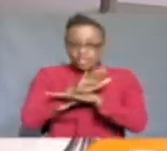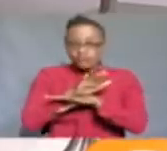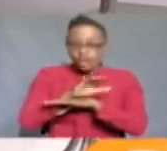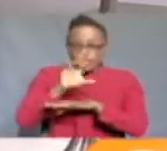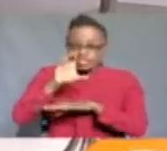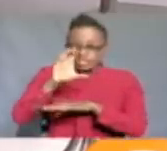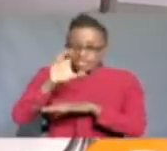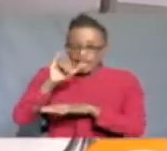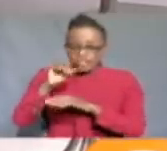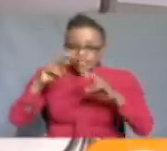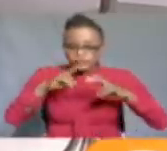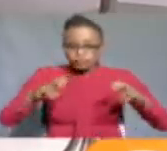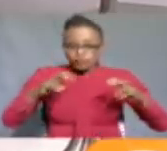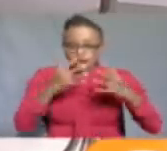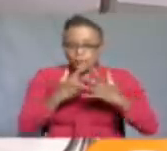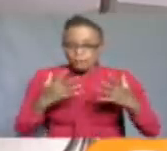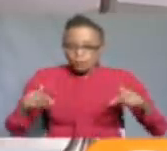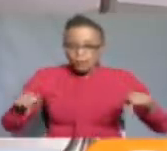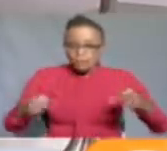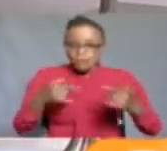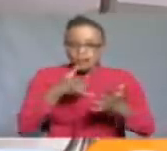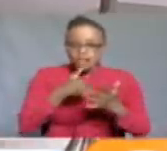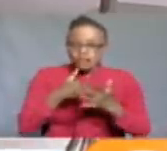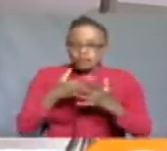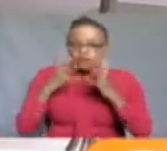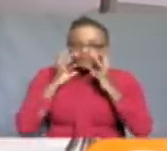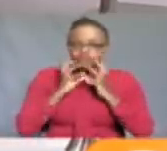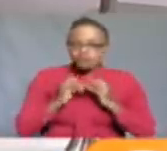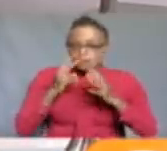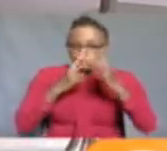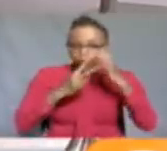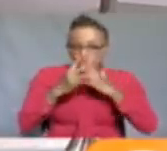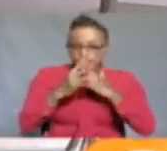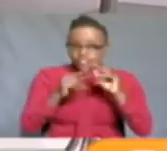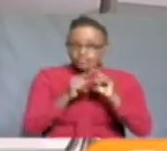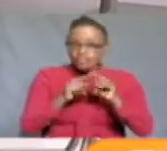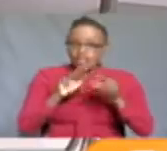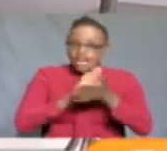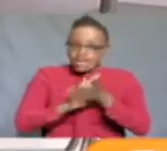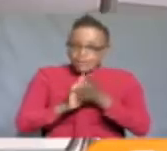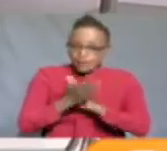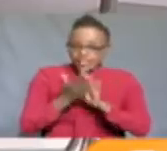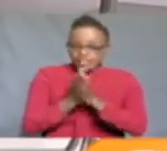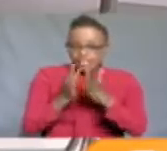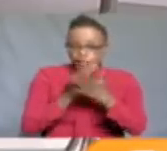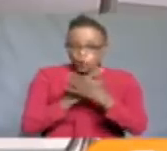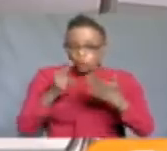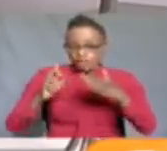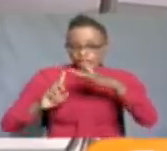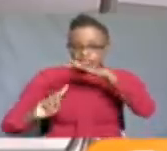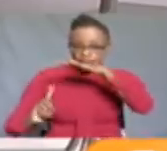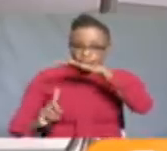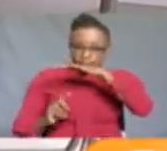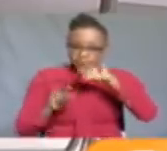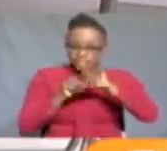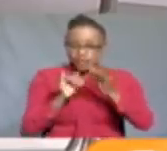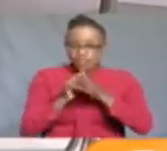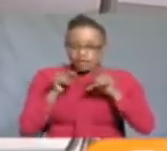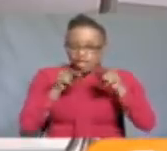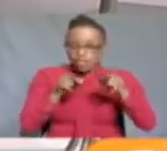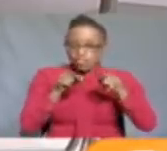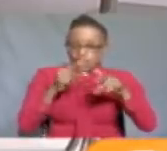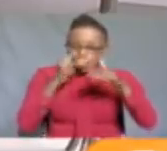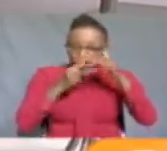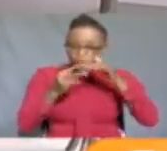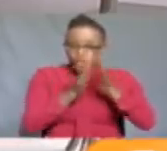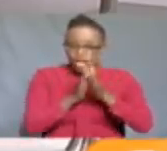Detectives are investigating a property row involving Prophet David Owuor's repentance and holiness ministry. A family is blaming the prophet